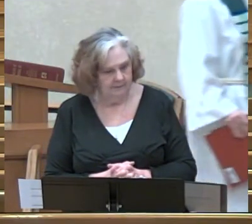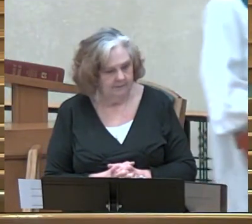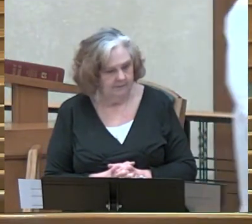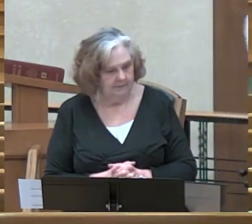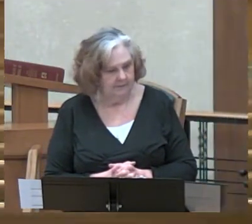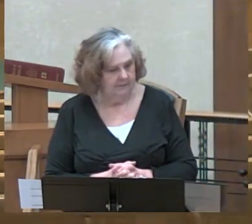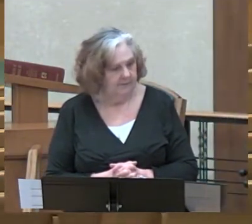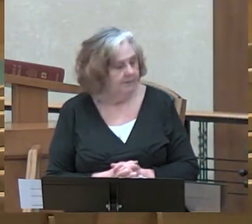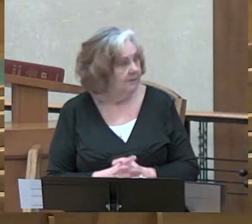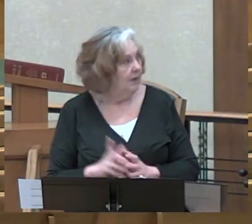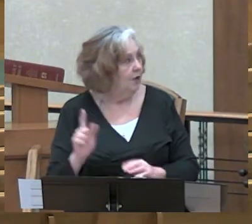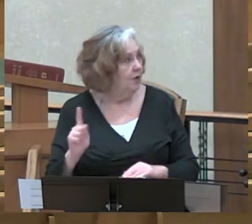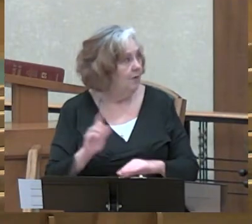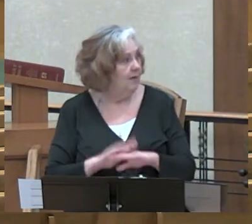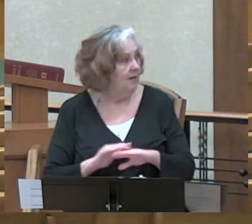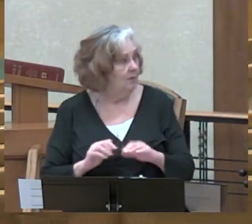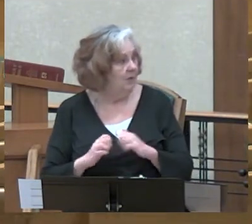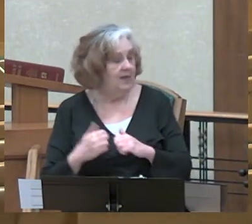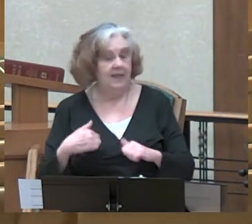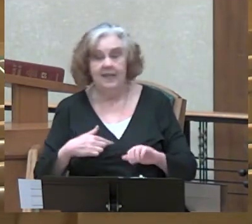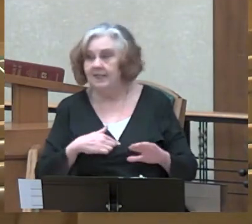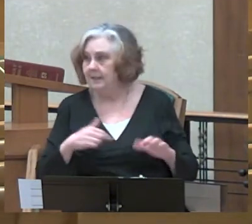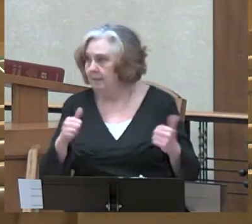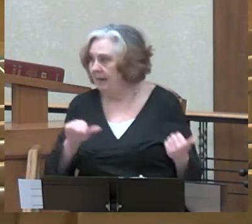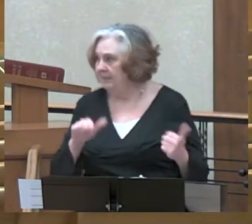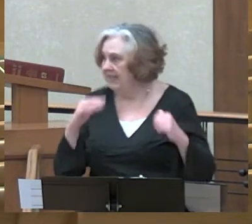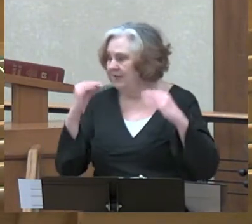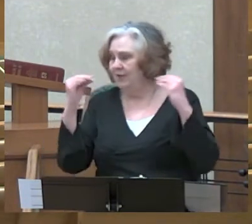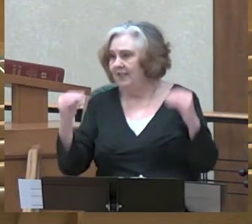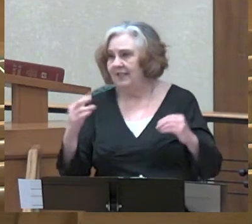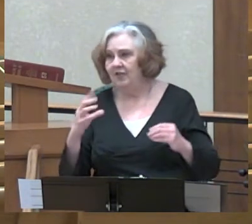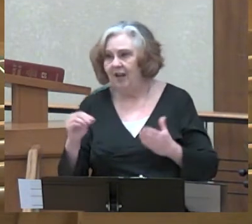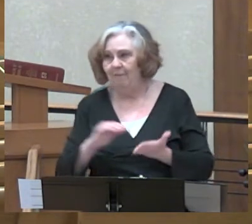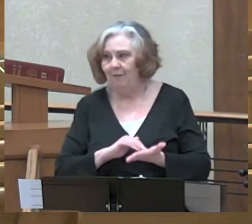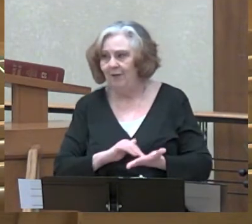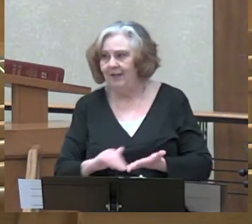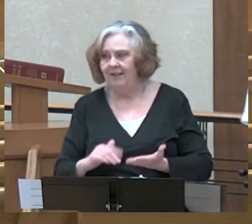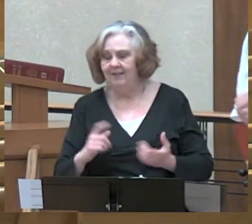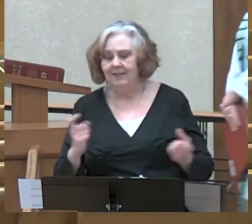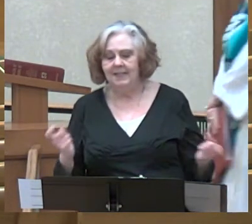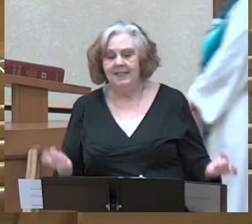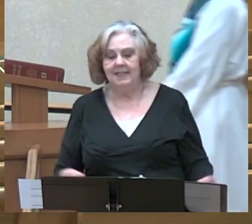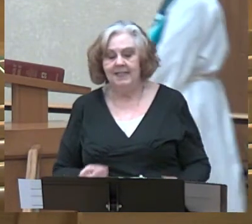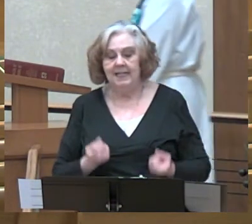You've been called to be among us to baptize, to teach, and to forgive sins.